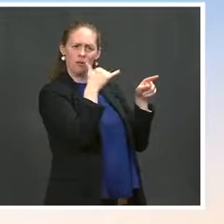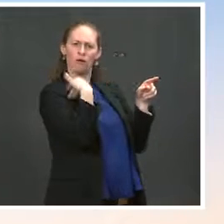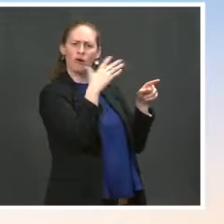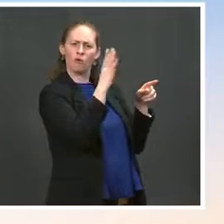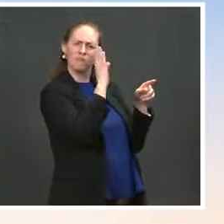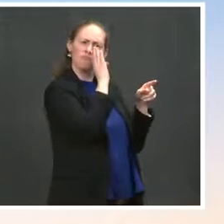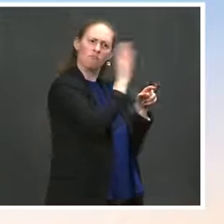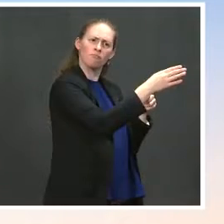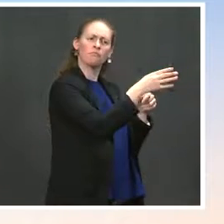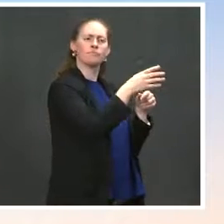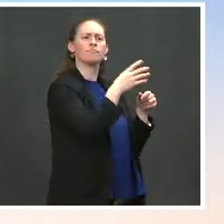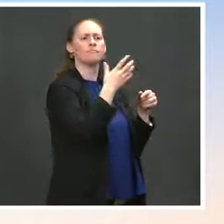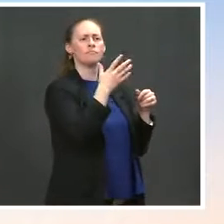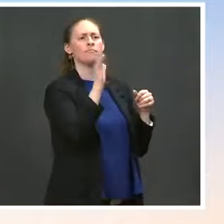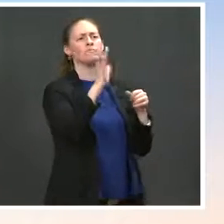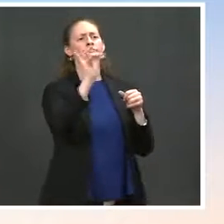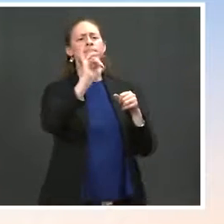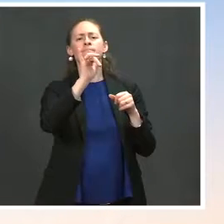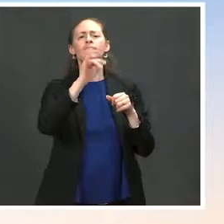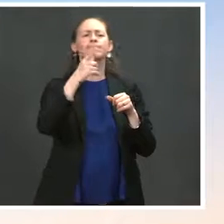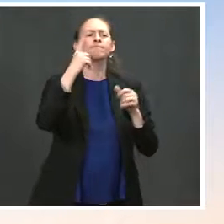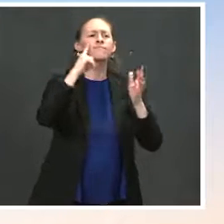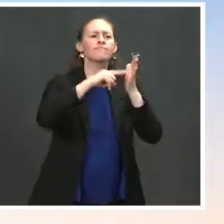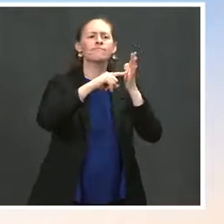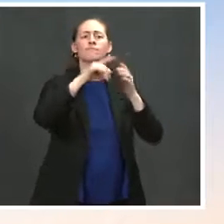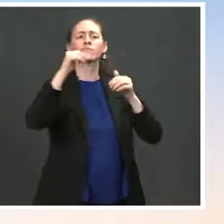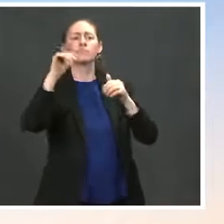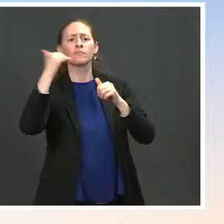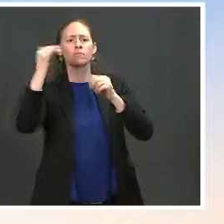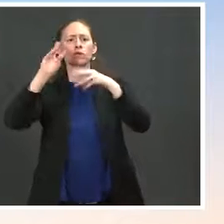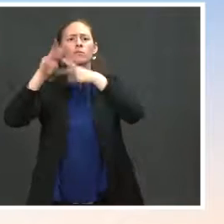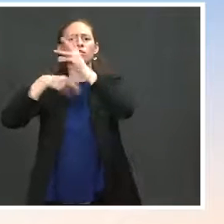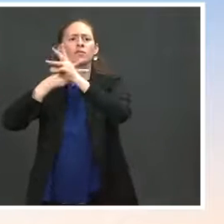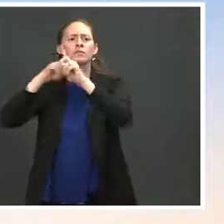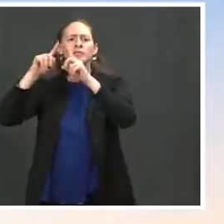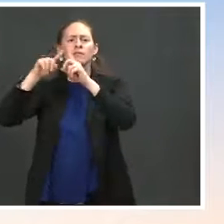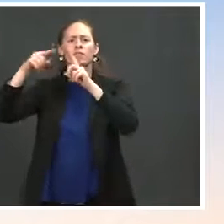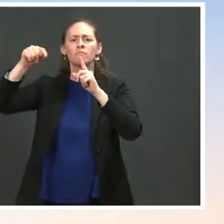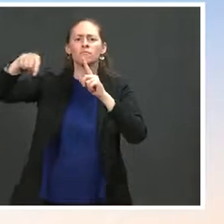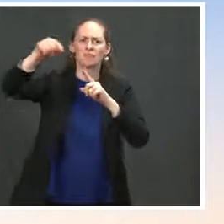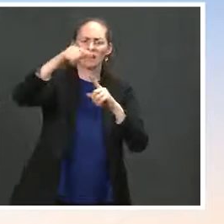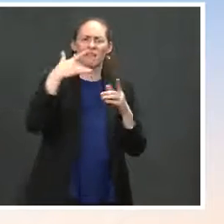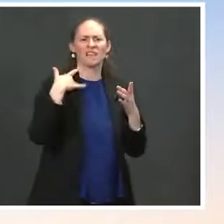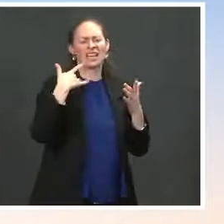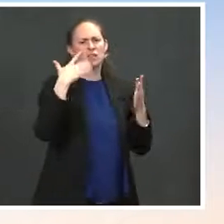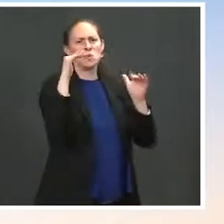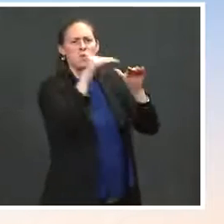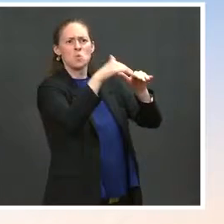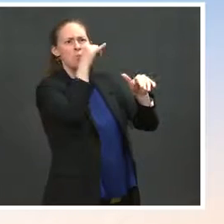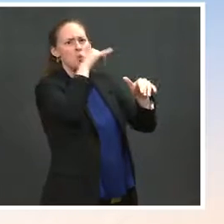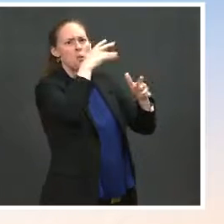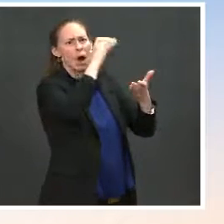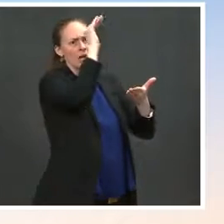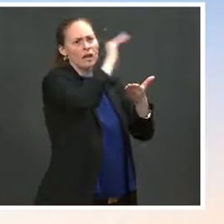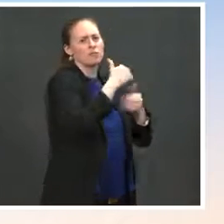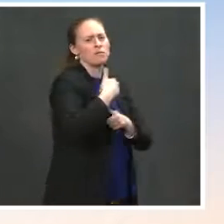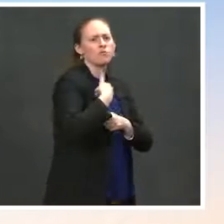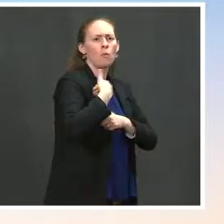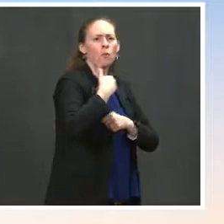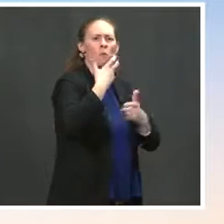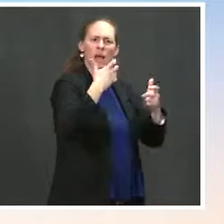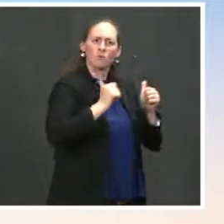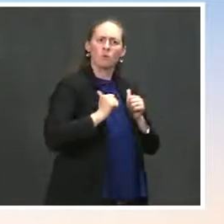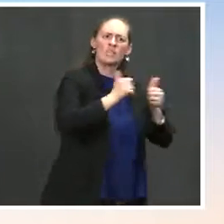global community for troops to move back and to reduce that aggression. We obviously want to de-escalate tensions, not only